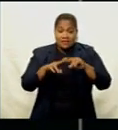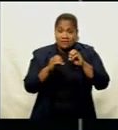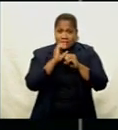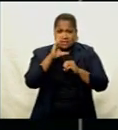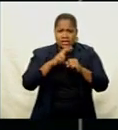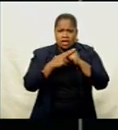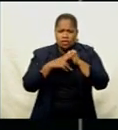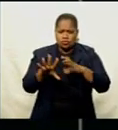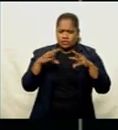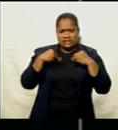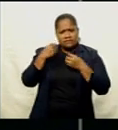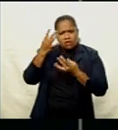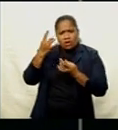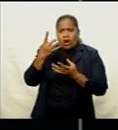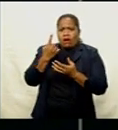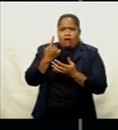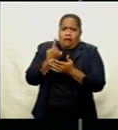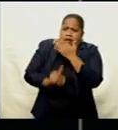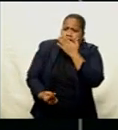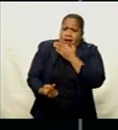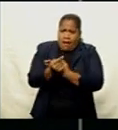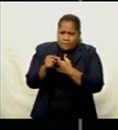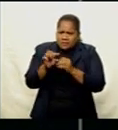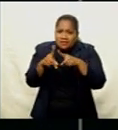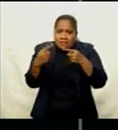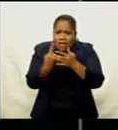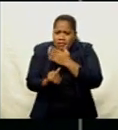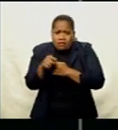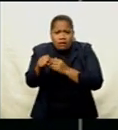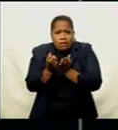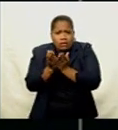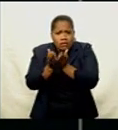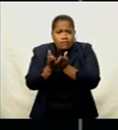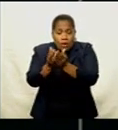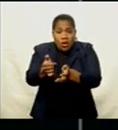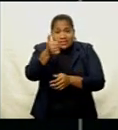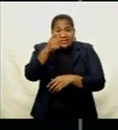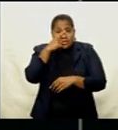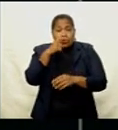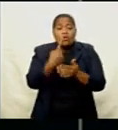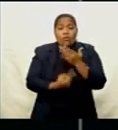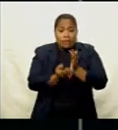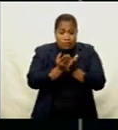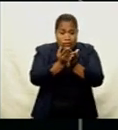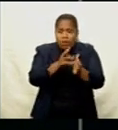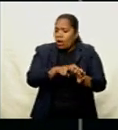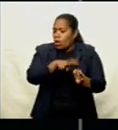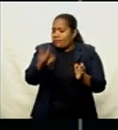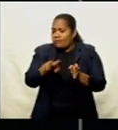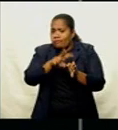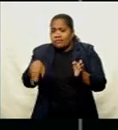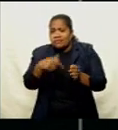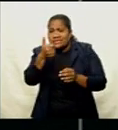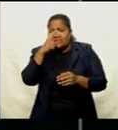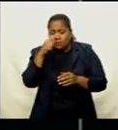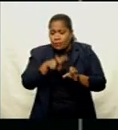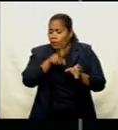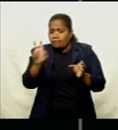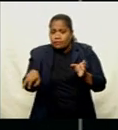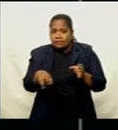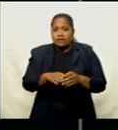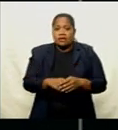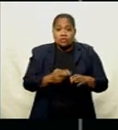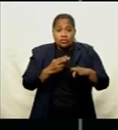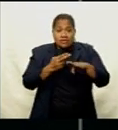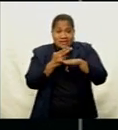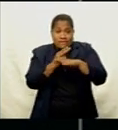a horrific incident occurred on the vessel that prompted 6 people to jump overboard. Josiah Nanunga reports the Navy, on the